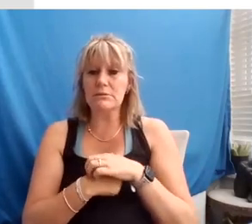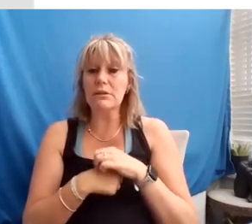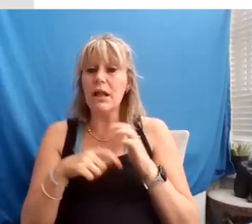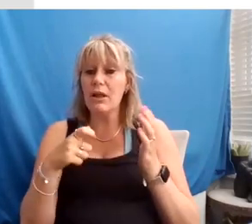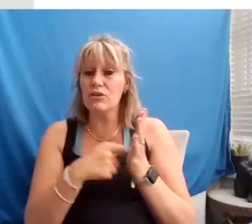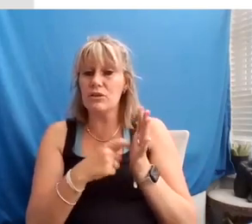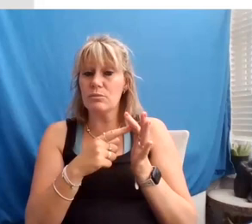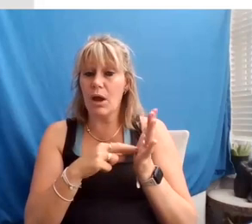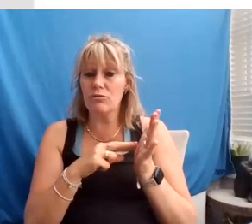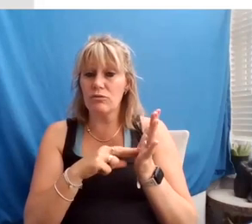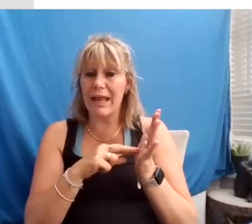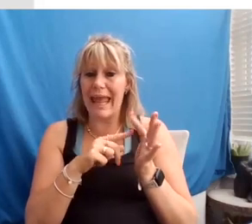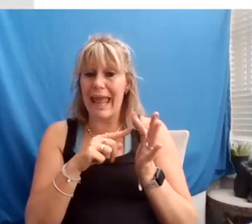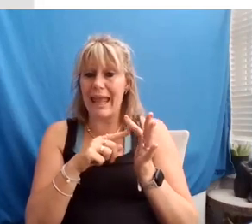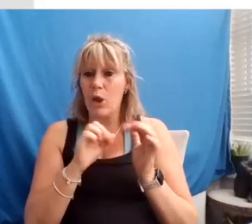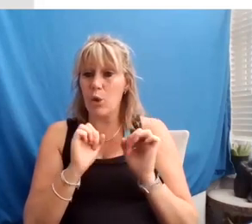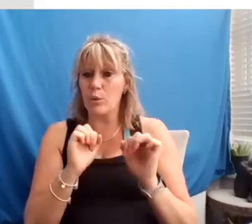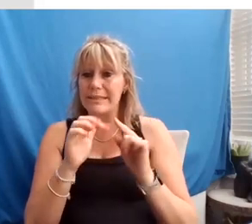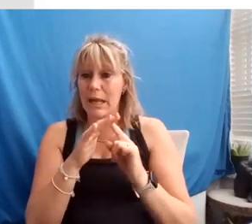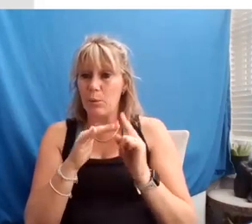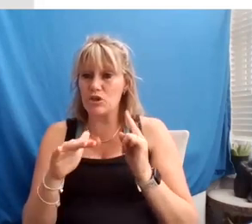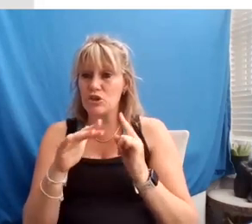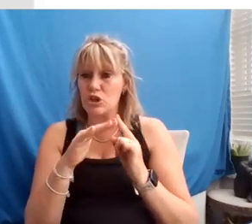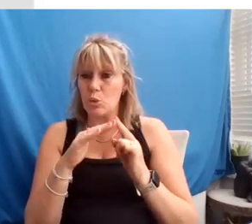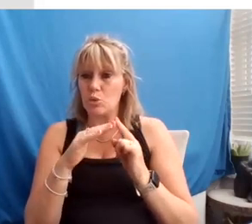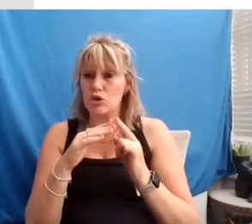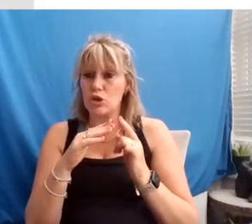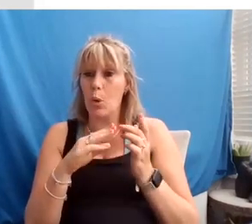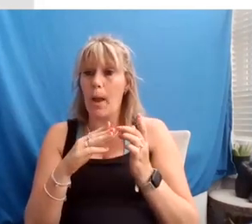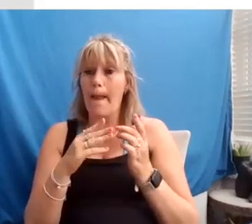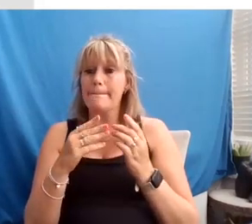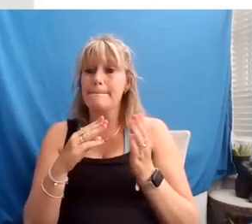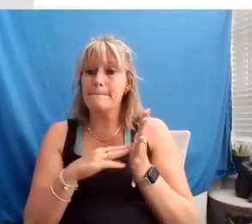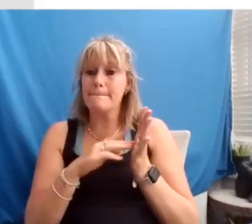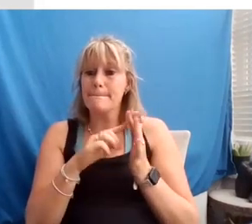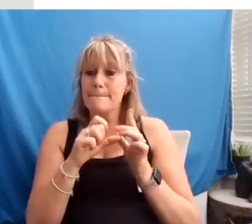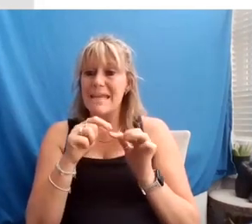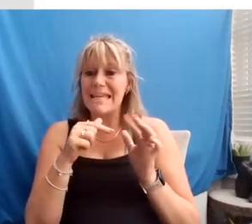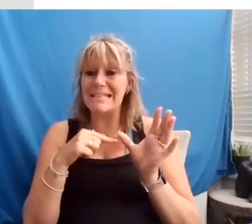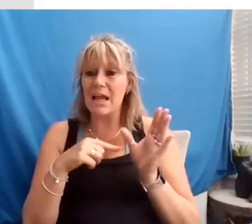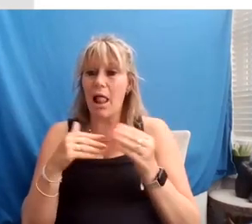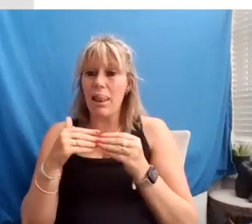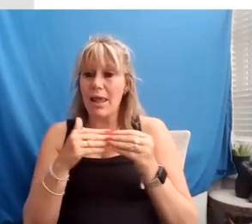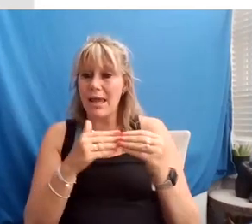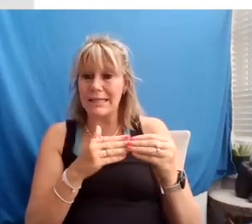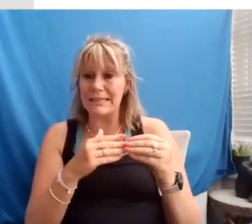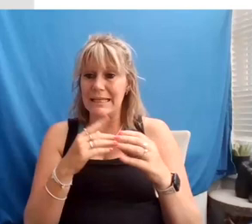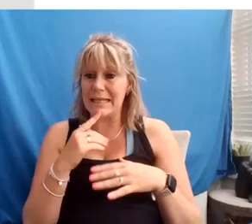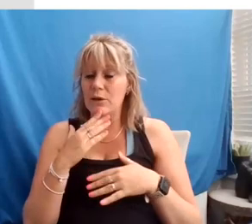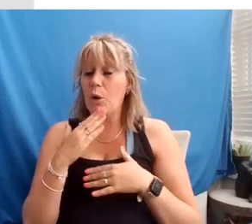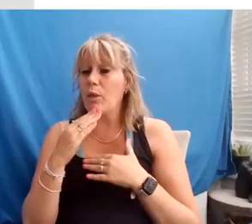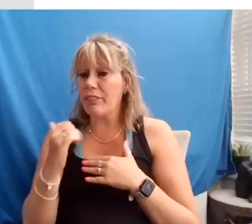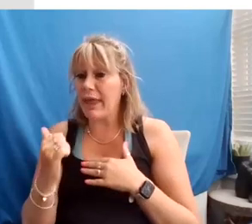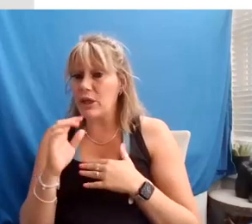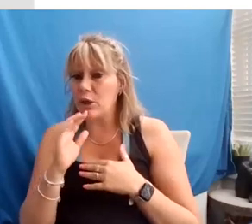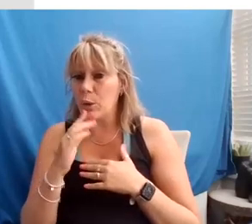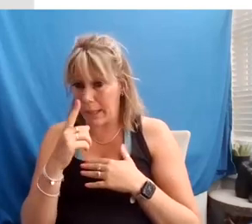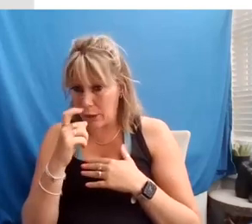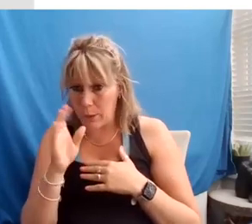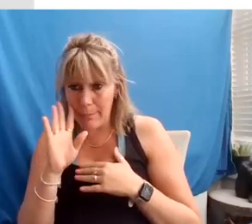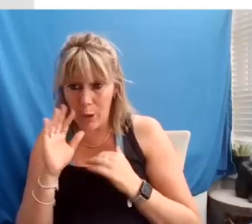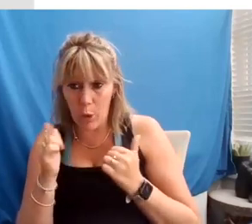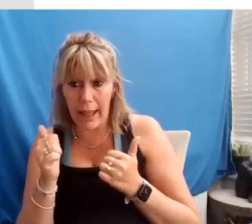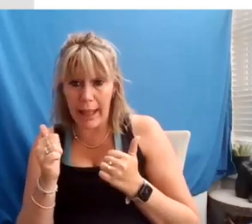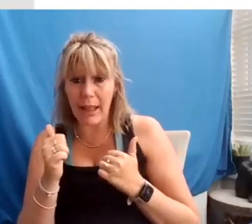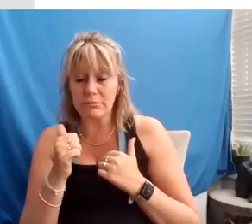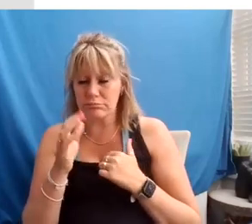social media lead. And I wondered, Renee, whether you'd like to tell us a little bit more about this one. Yes, thank you, Jo. Can you hear me okay?